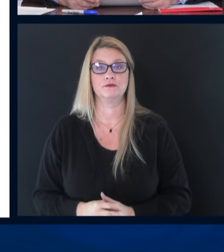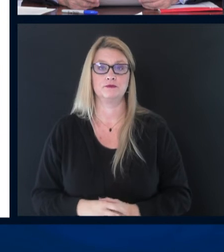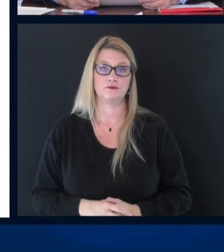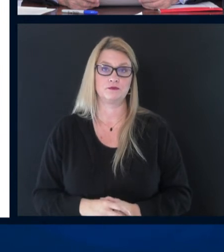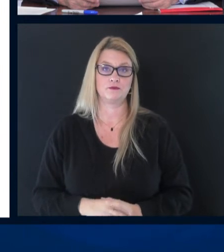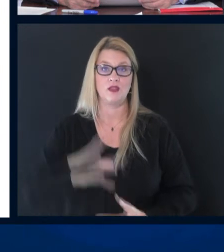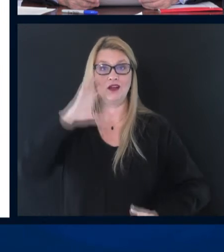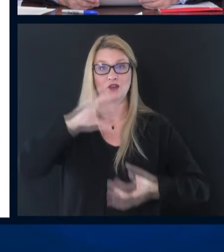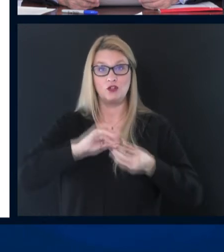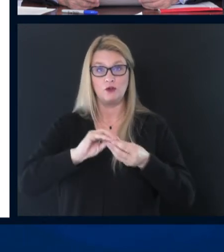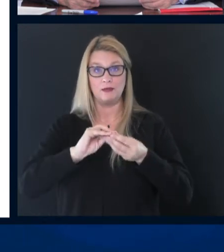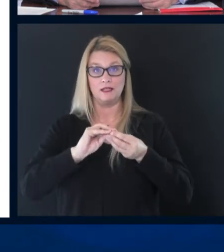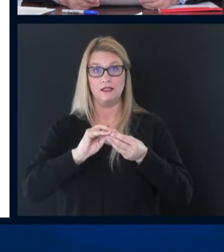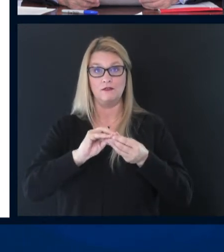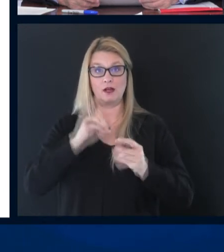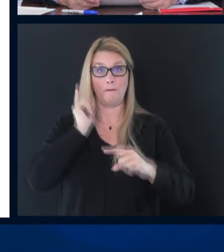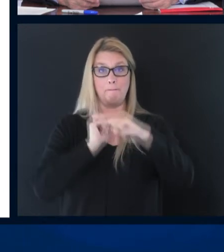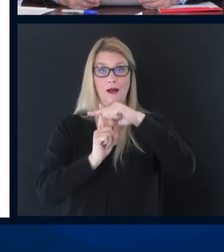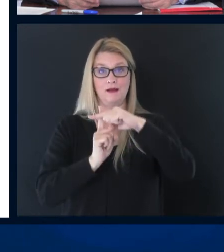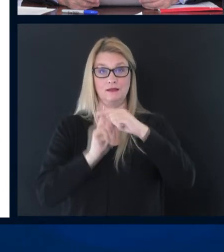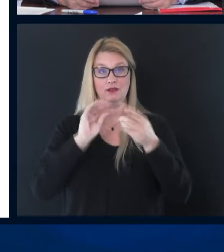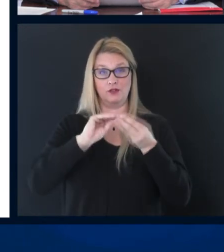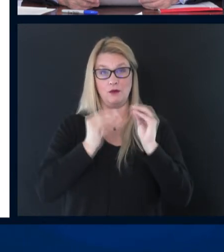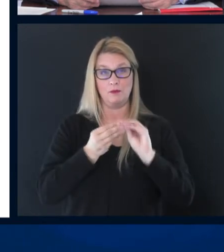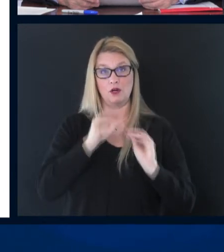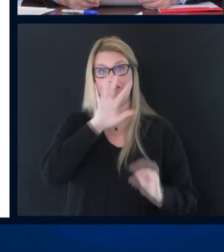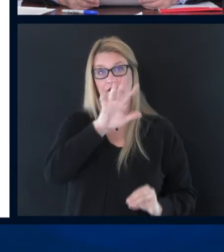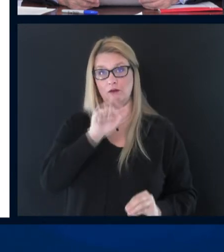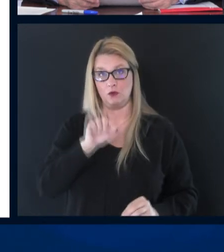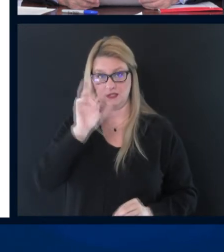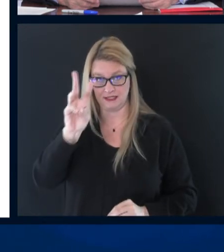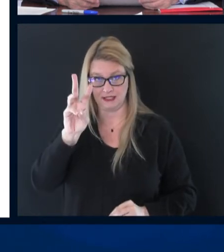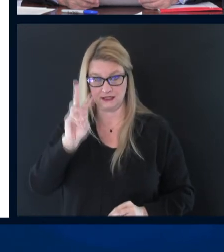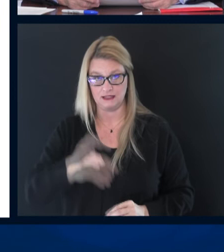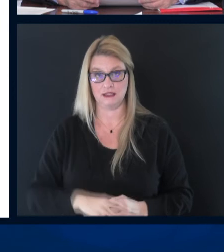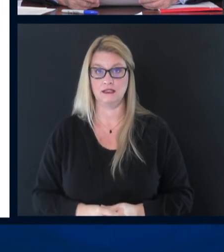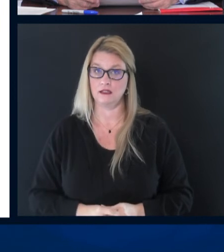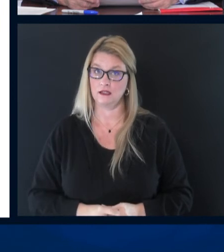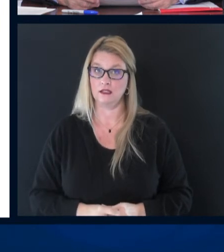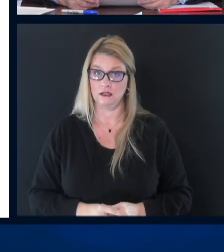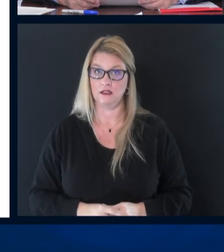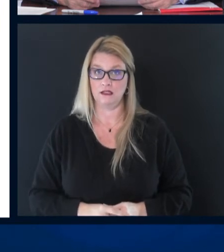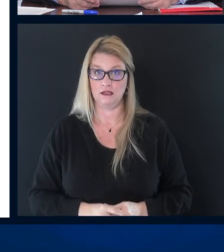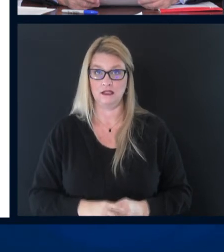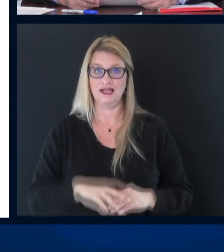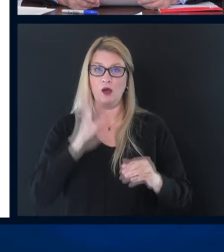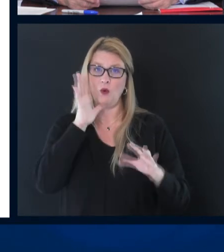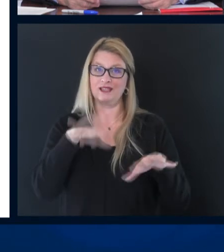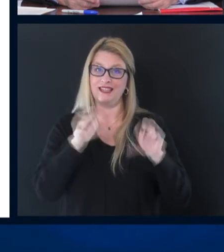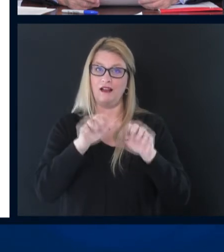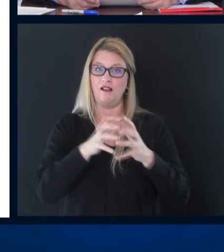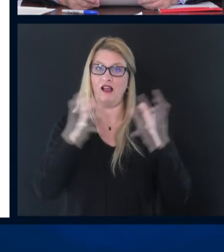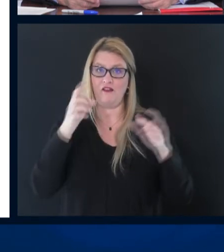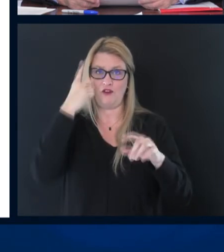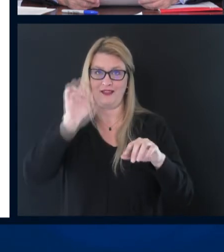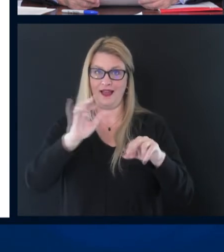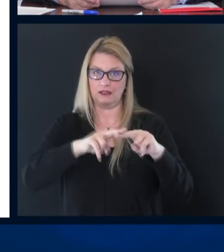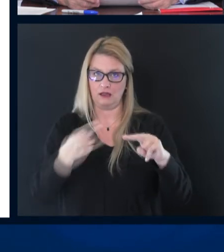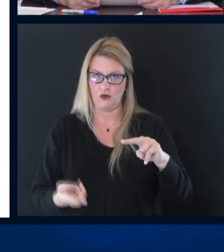Our cumulative positive is at 5.6. It takes a lot more to move that. Our